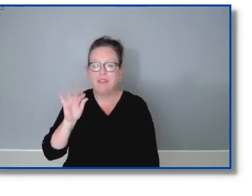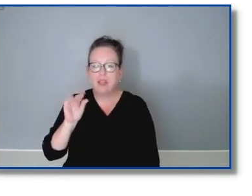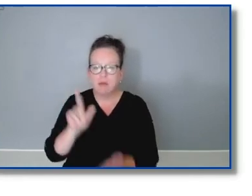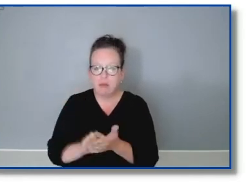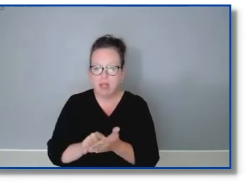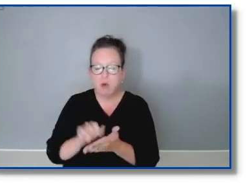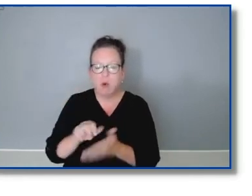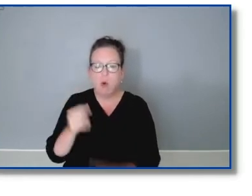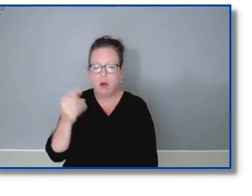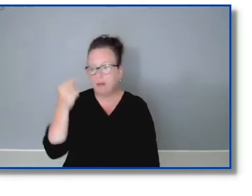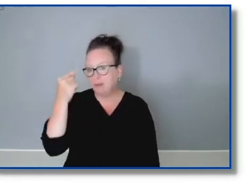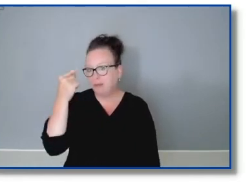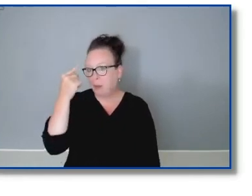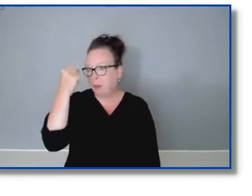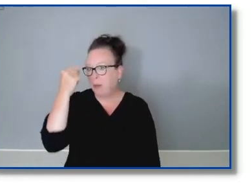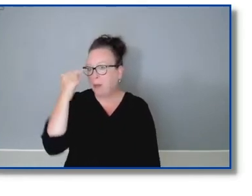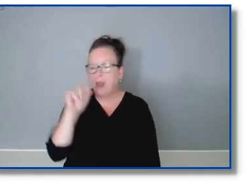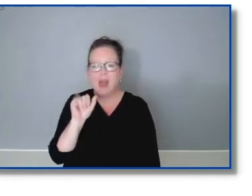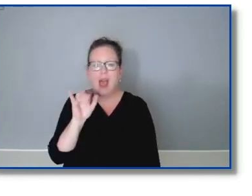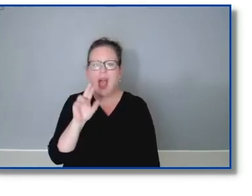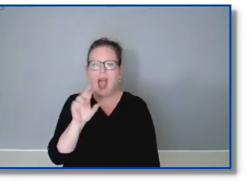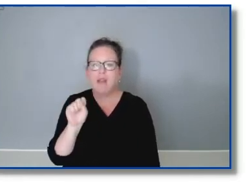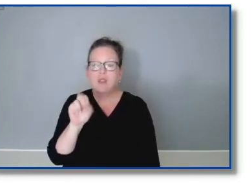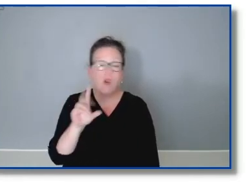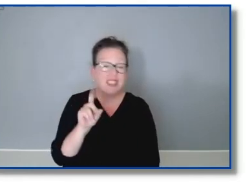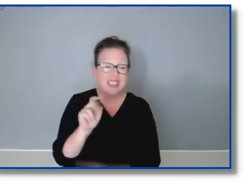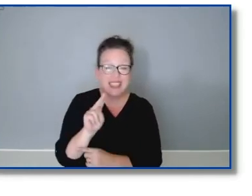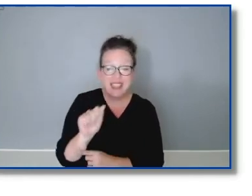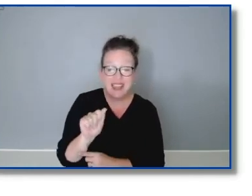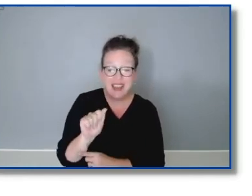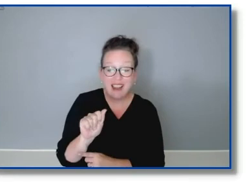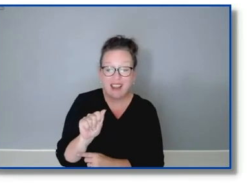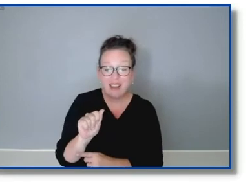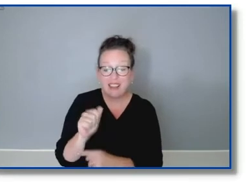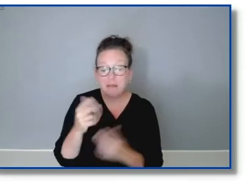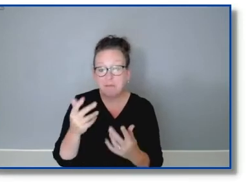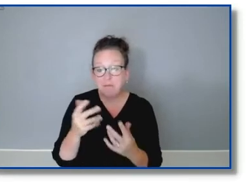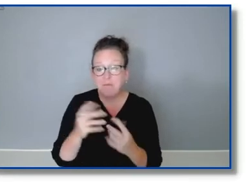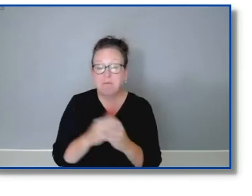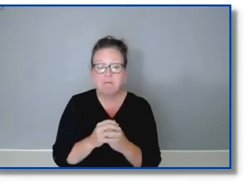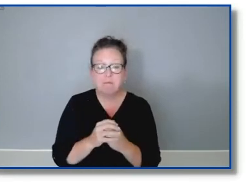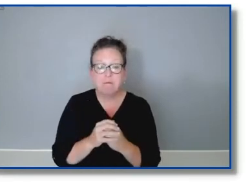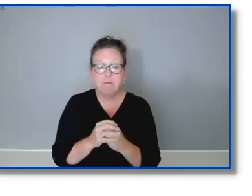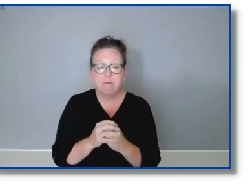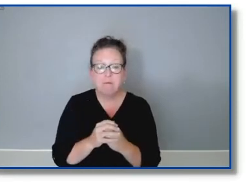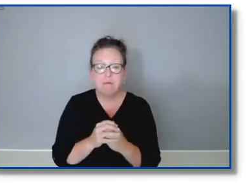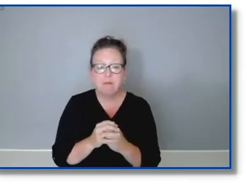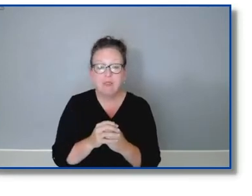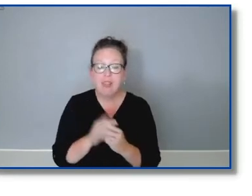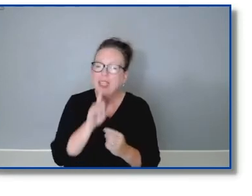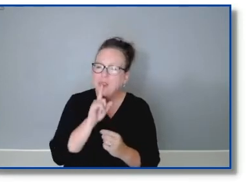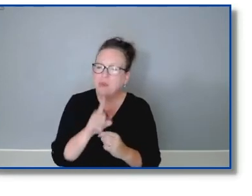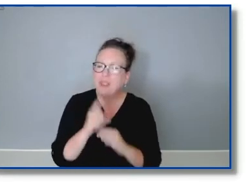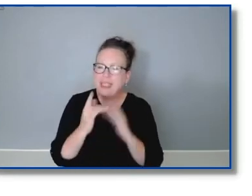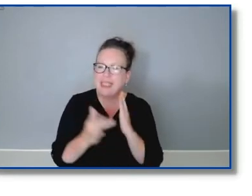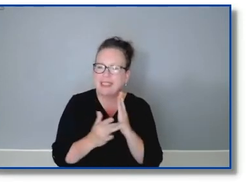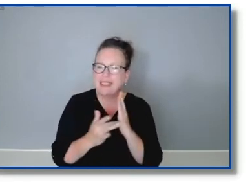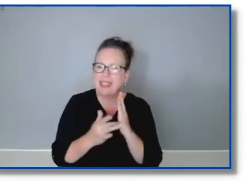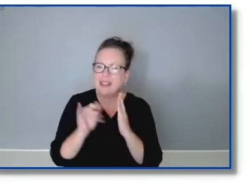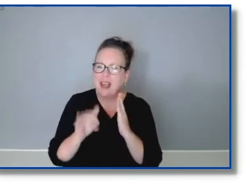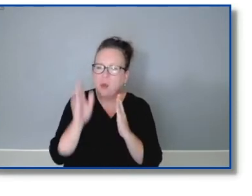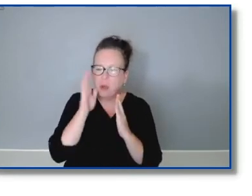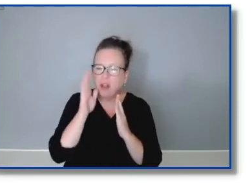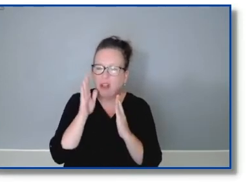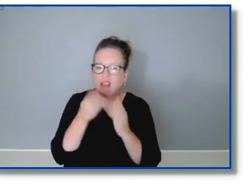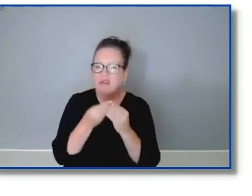maybe even DNA samples. So definitely it's a technology that will go out of